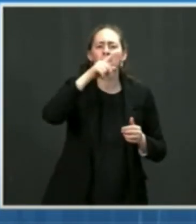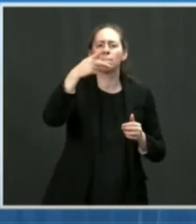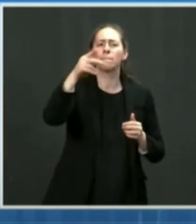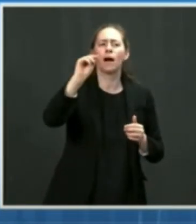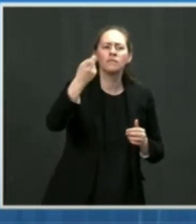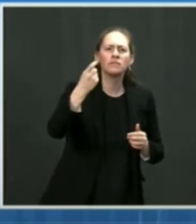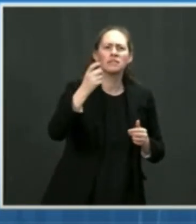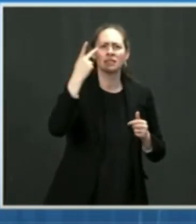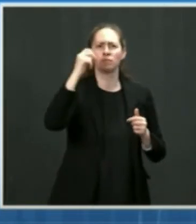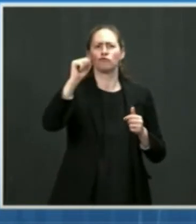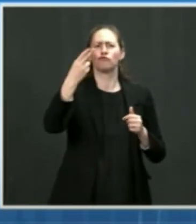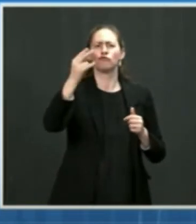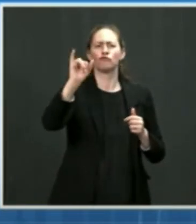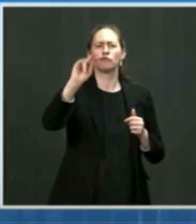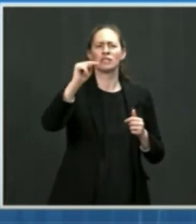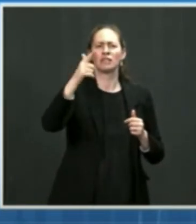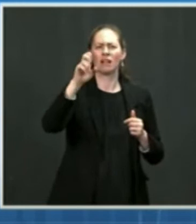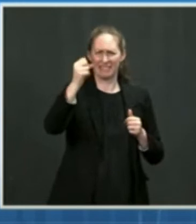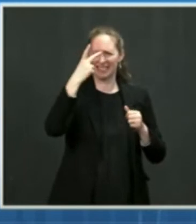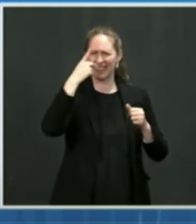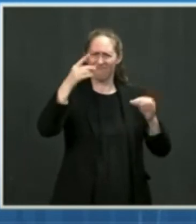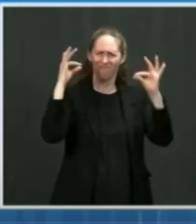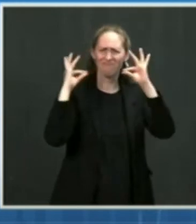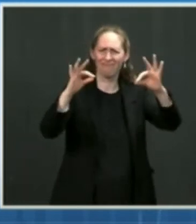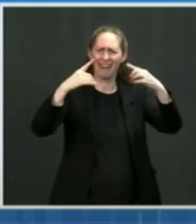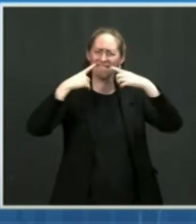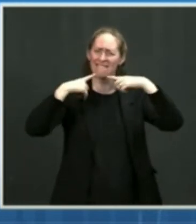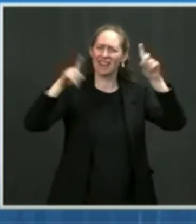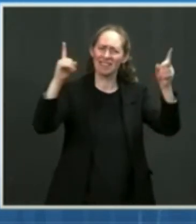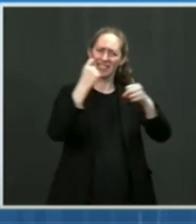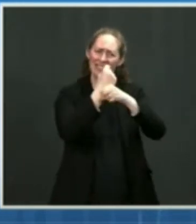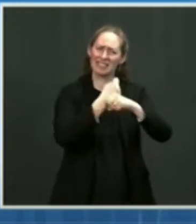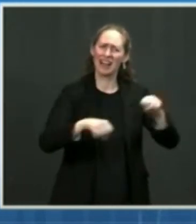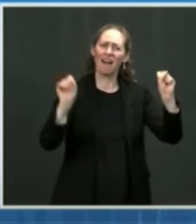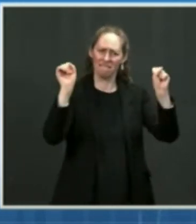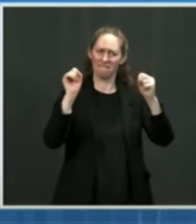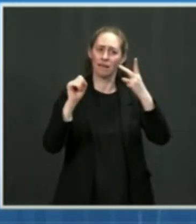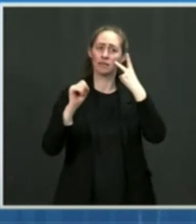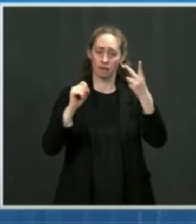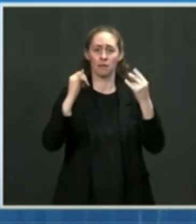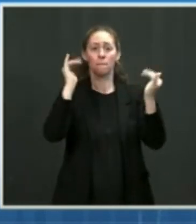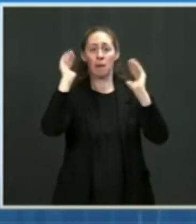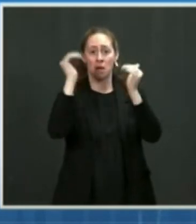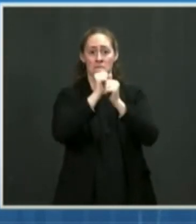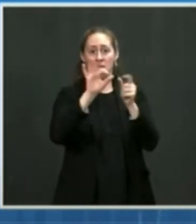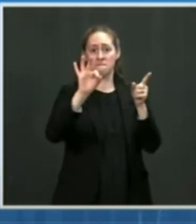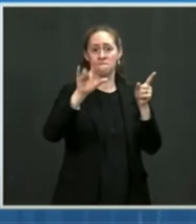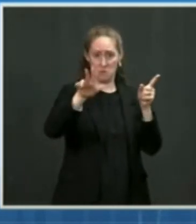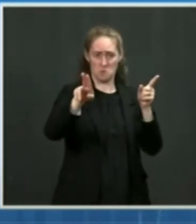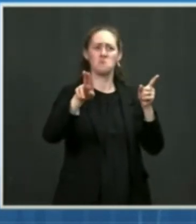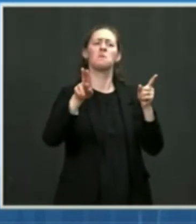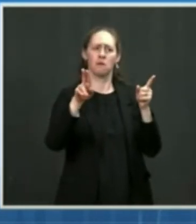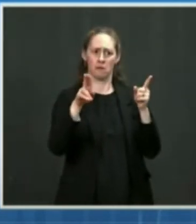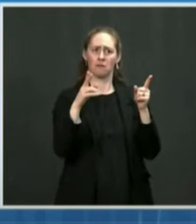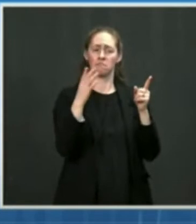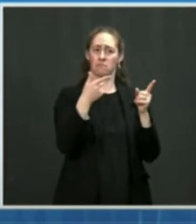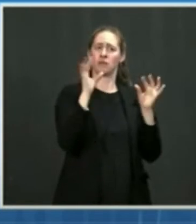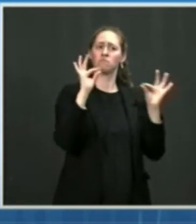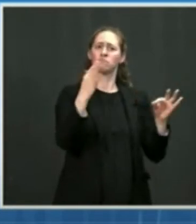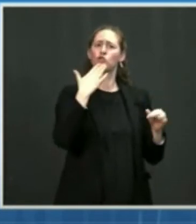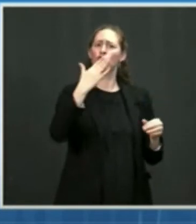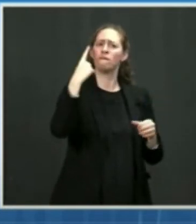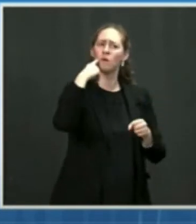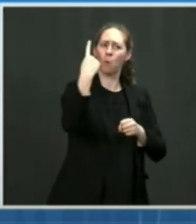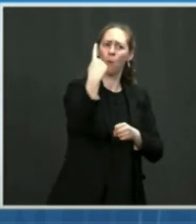highly effective vaccines. If you look at influenza, even on a very good year, it's 40